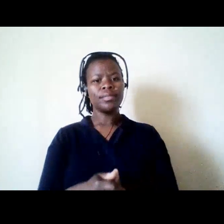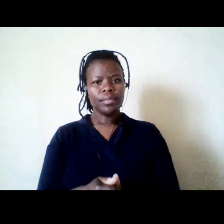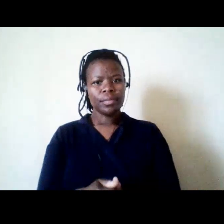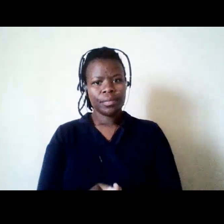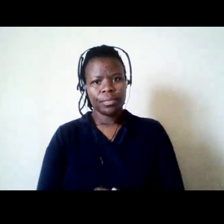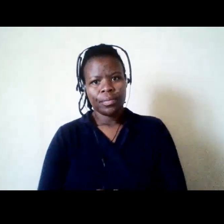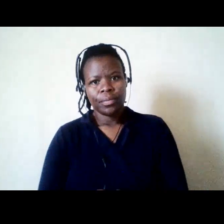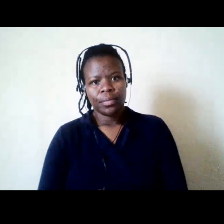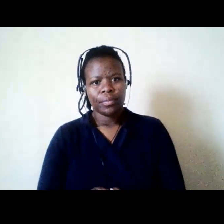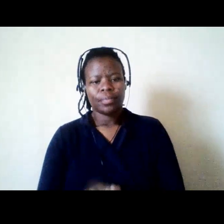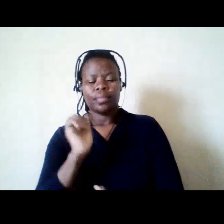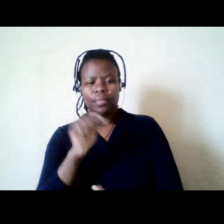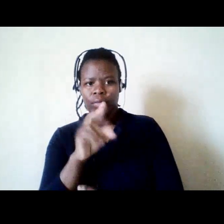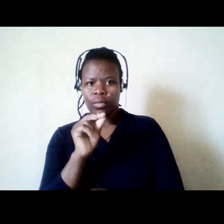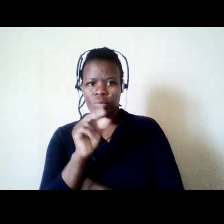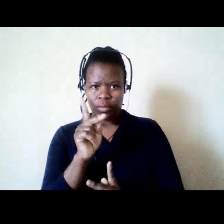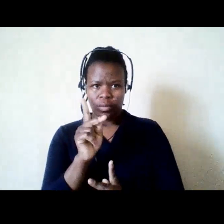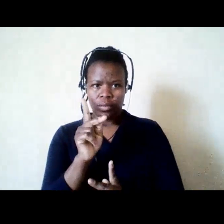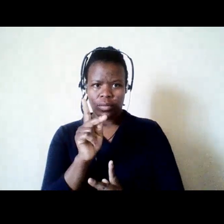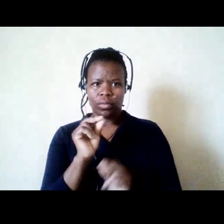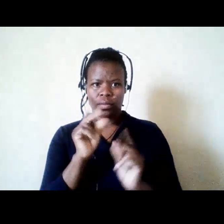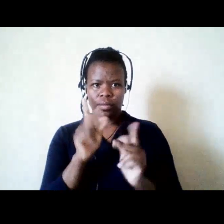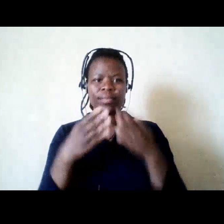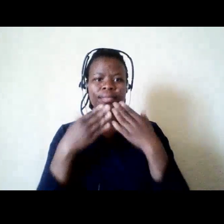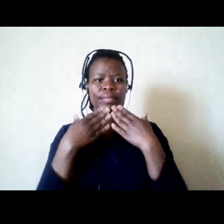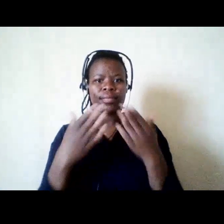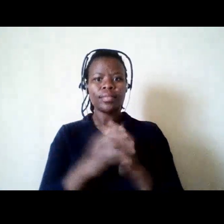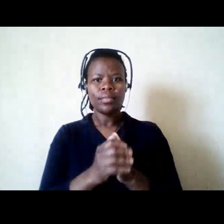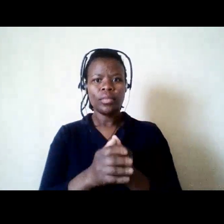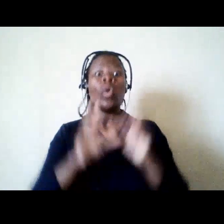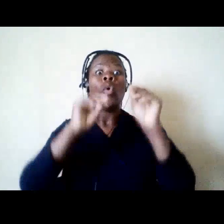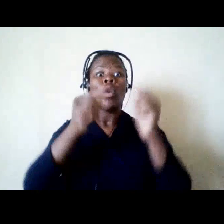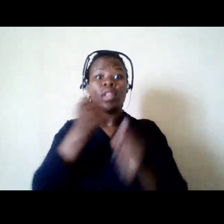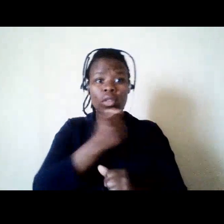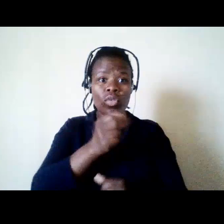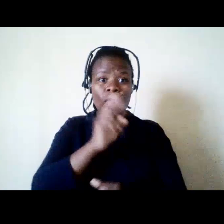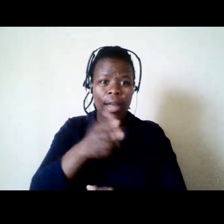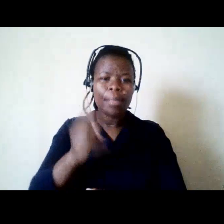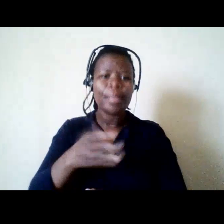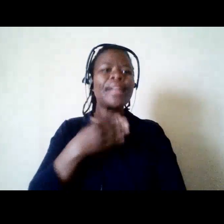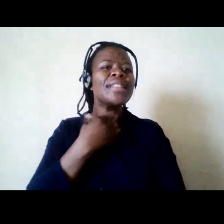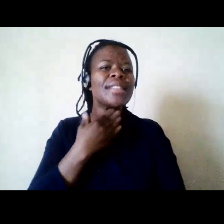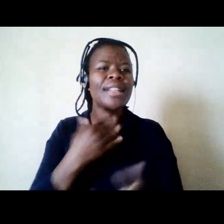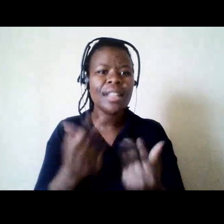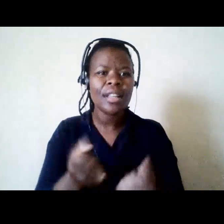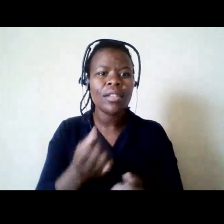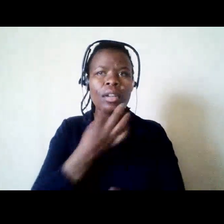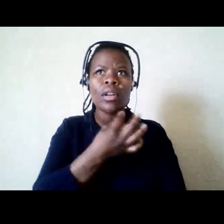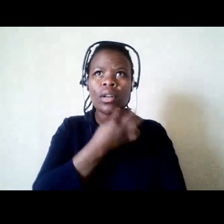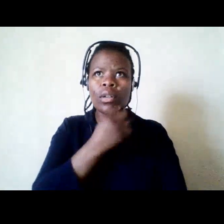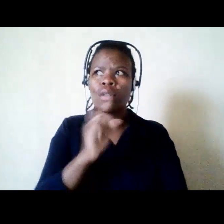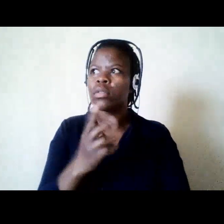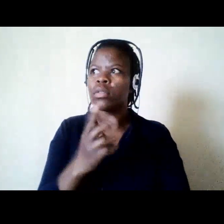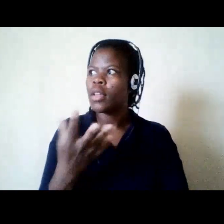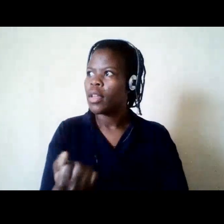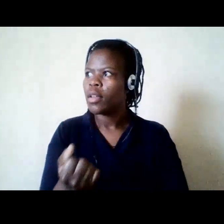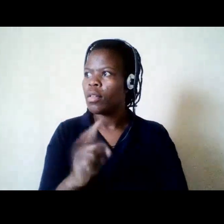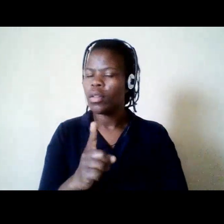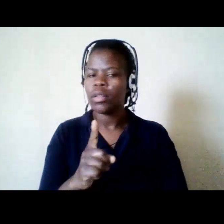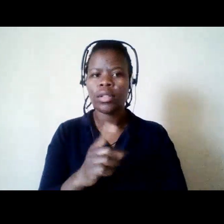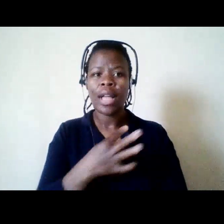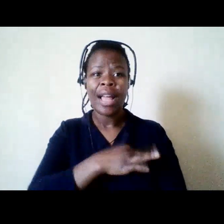Okay. Thank you. And then also, just out of interest as well, you say the lady that you